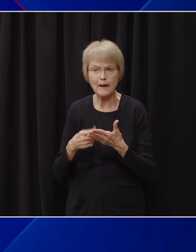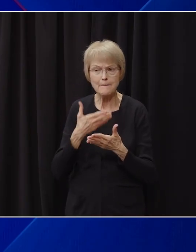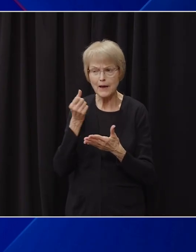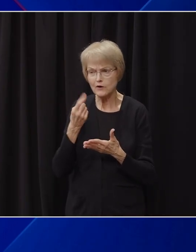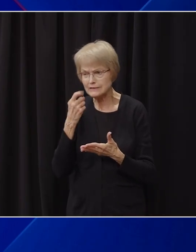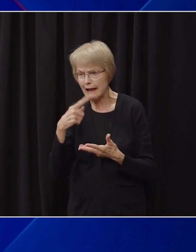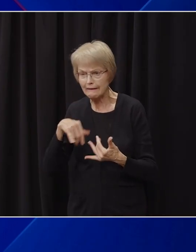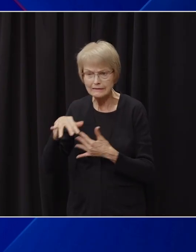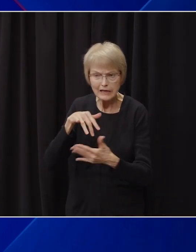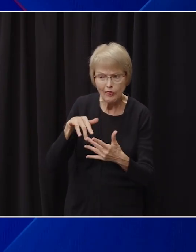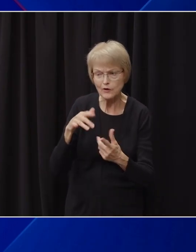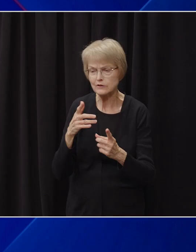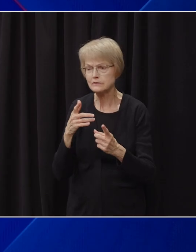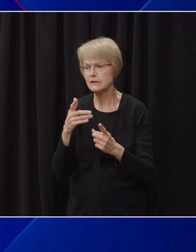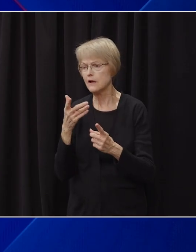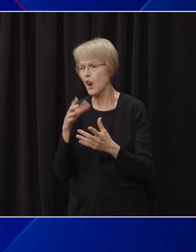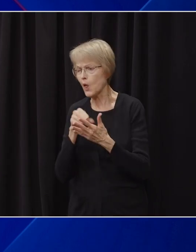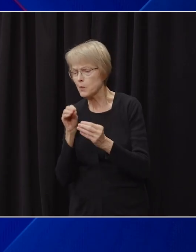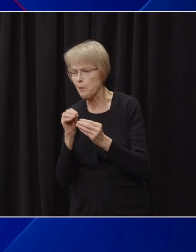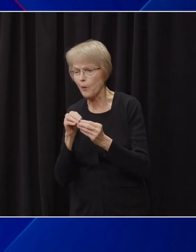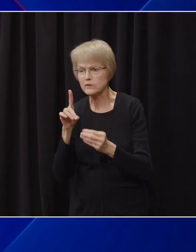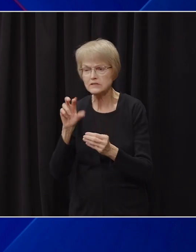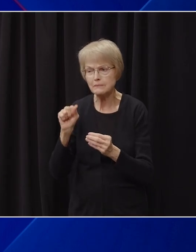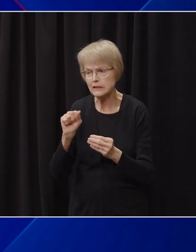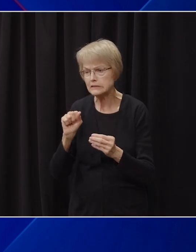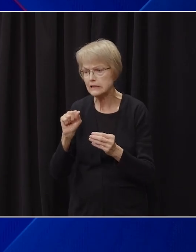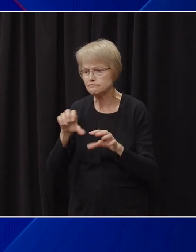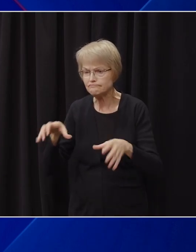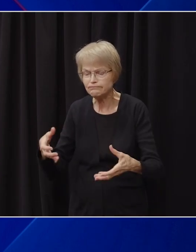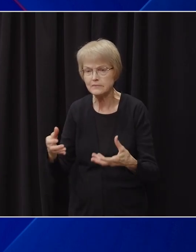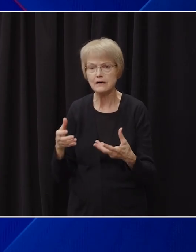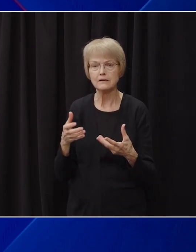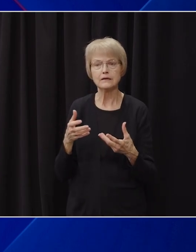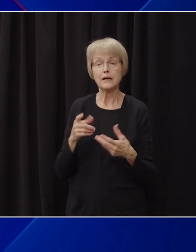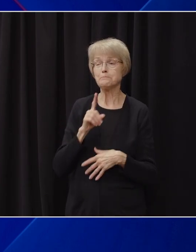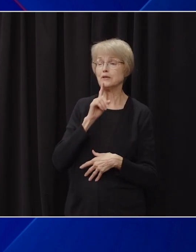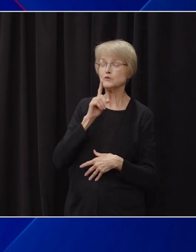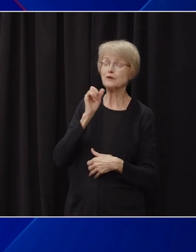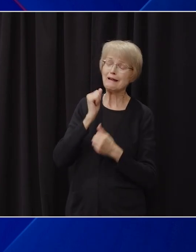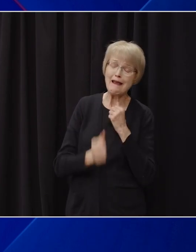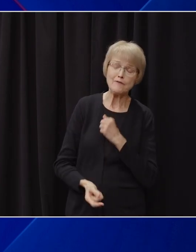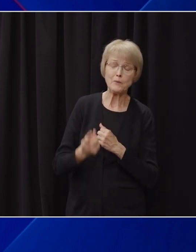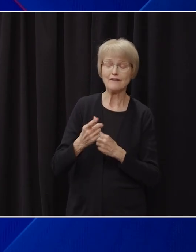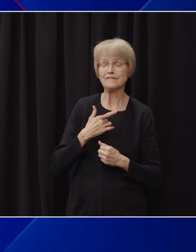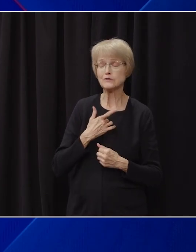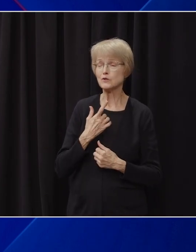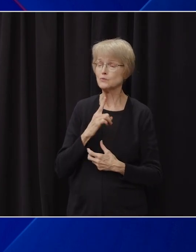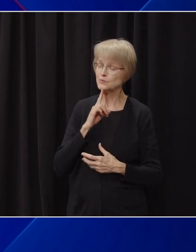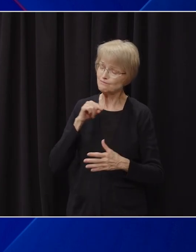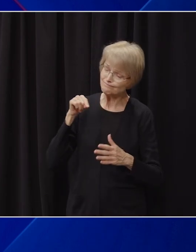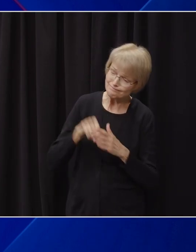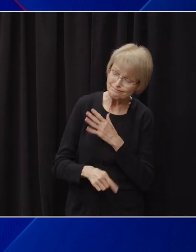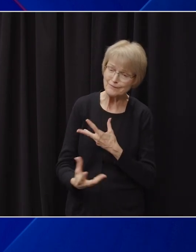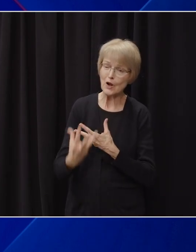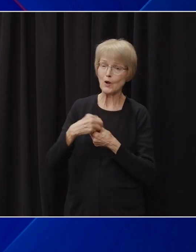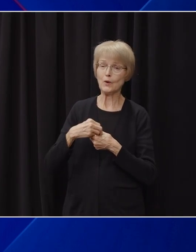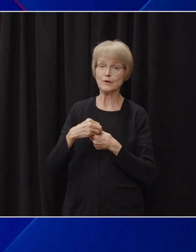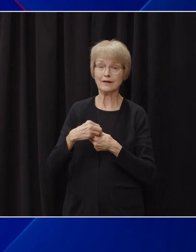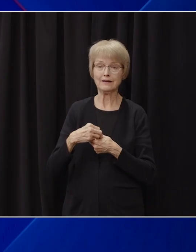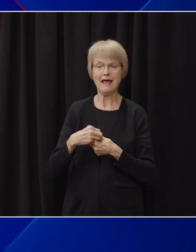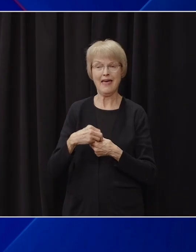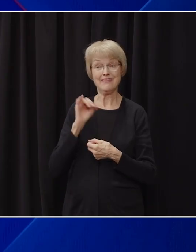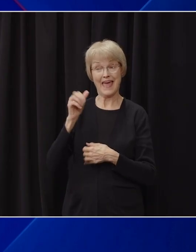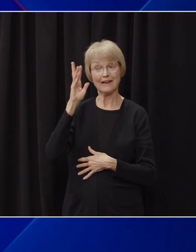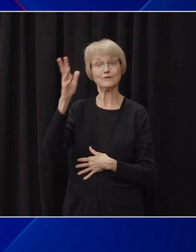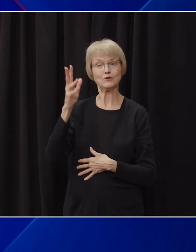more about the disability community and how to make sure that everybody feels truly included. For me, that is a future I can get behind,